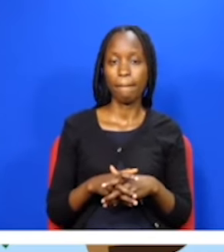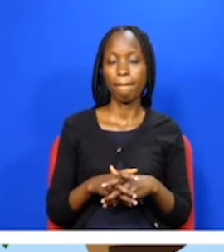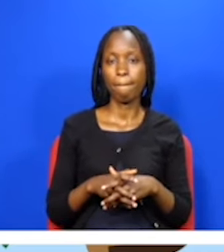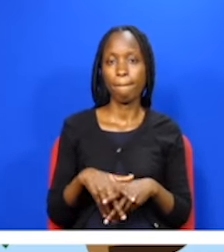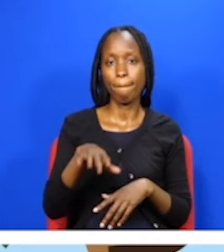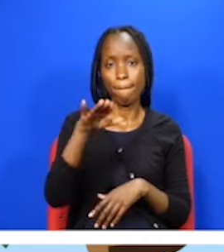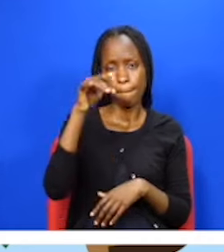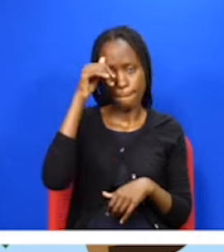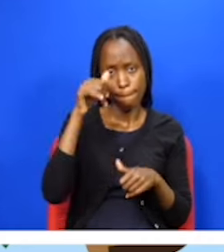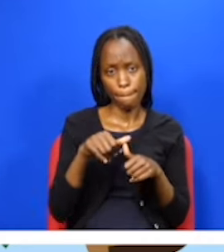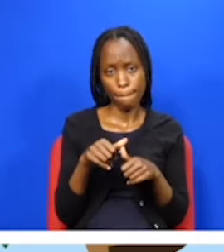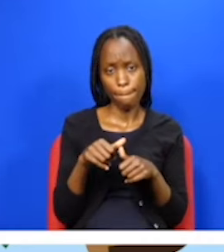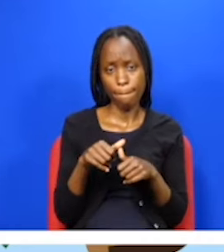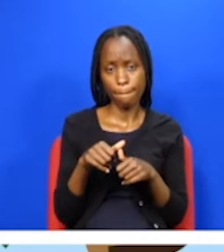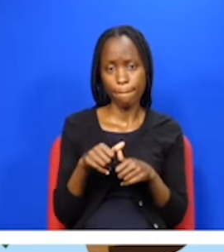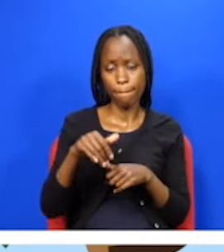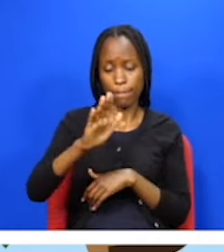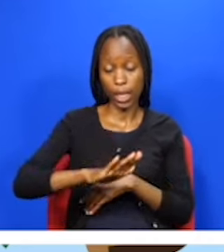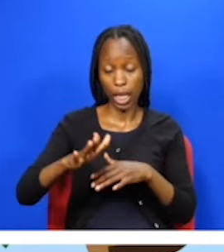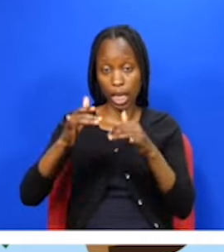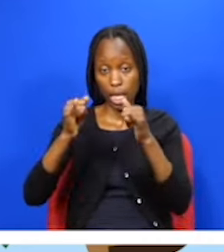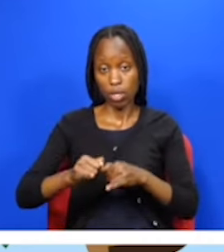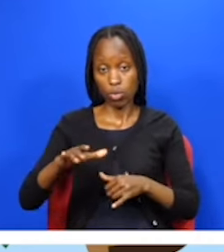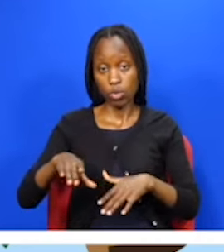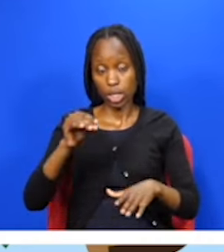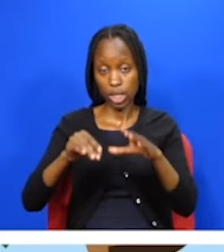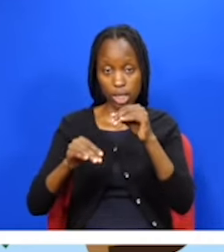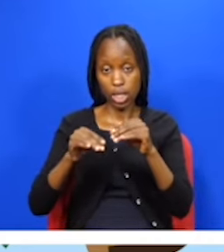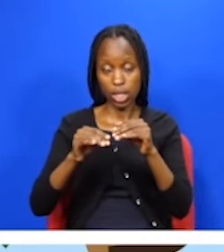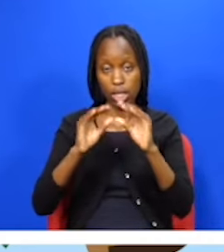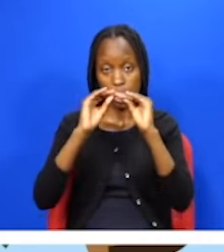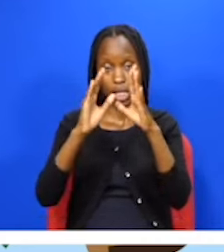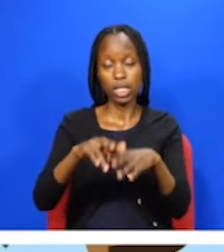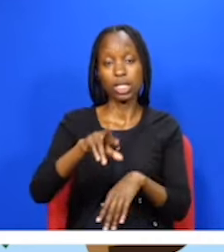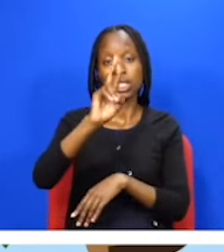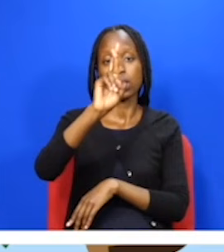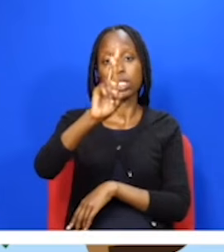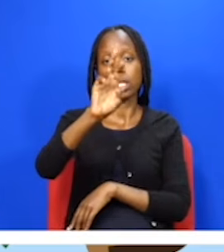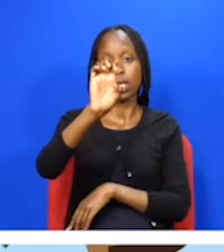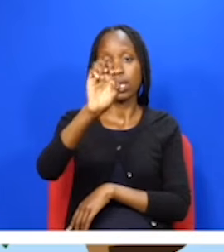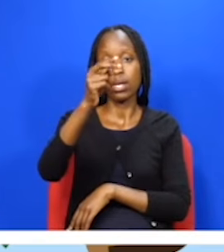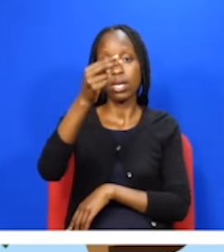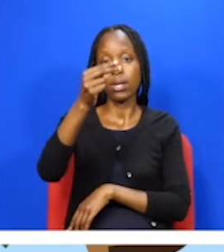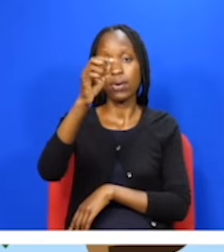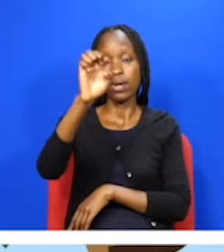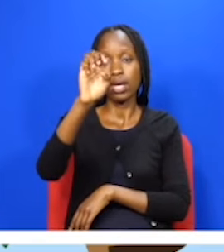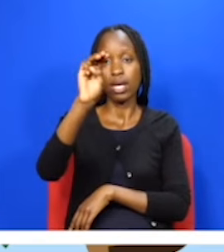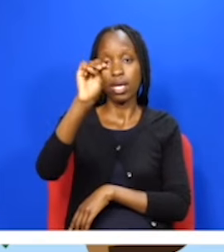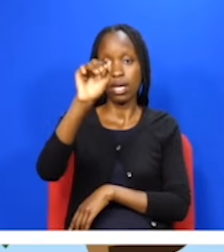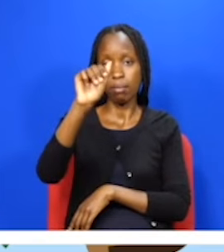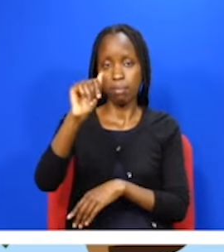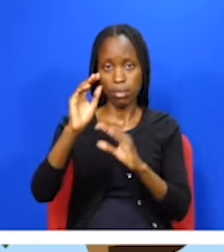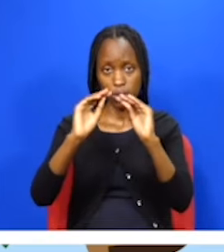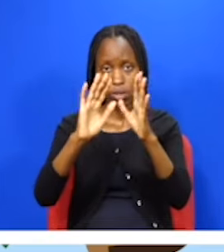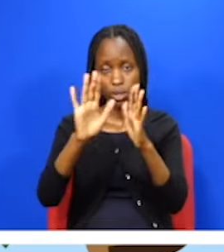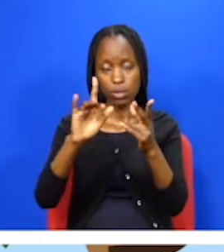remember taking new territories with Teacher Rehema? How about the promise of